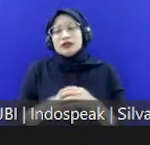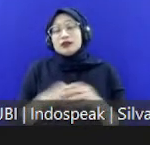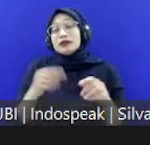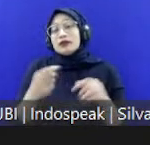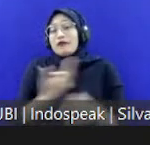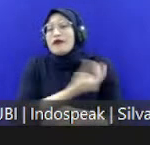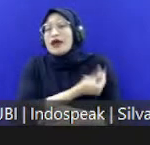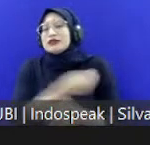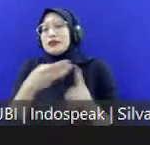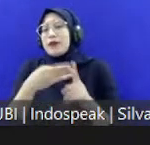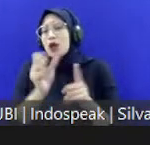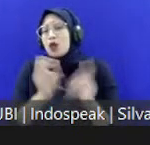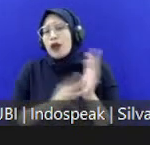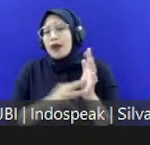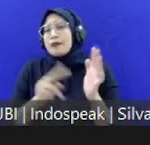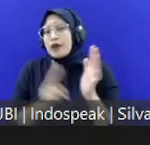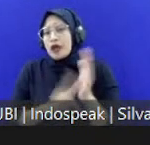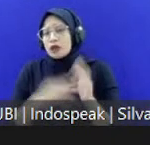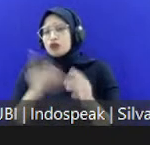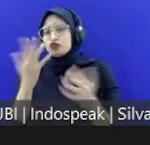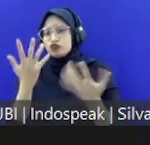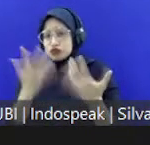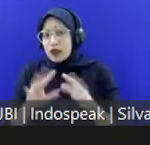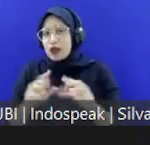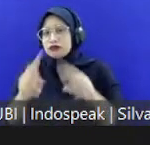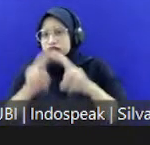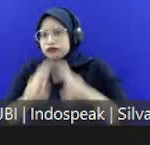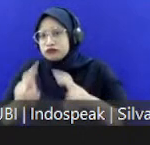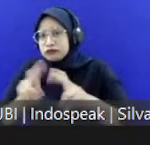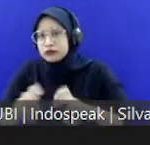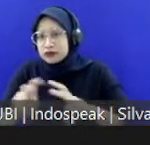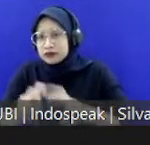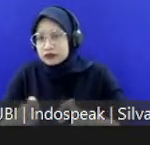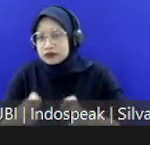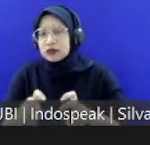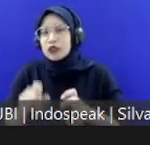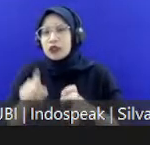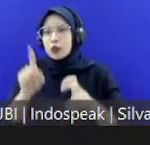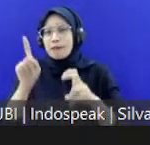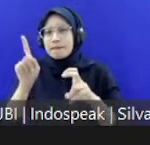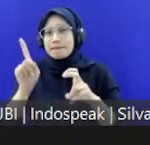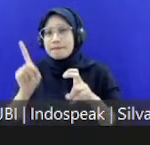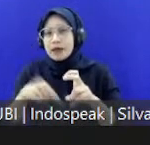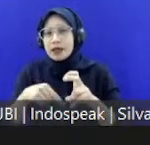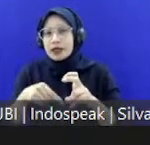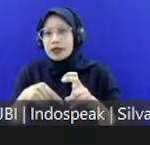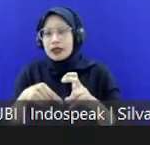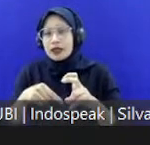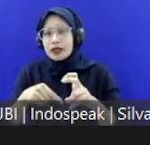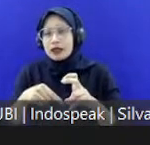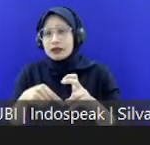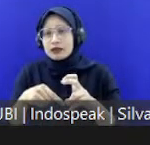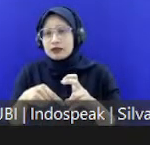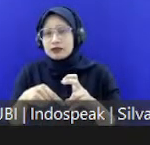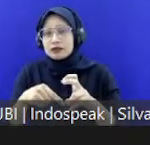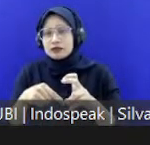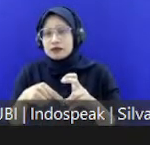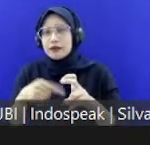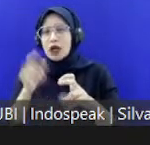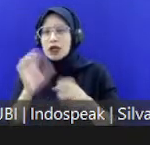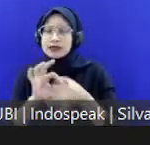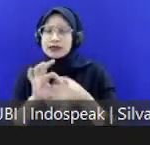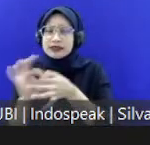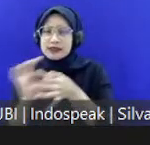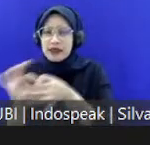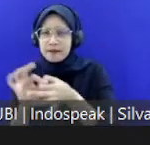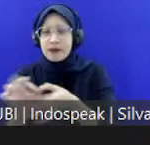being developed at Bio-Farm at the moment using a seed and technology from Baylor's College, and